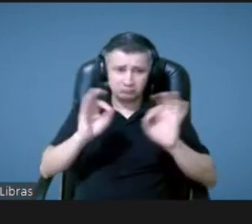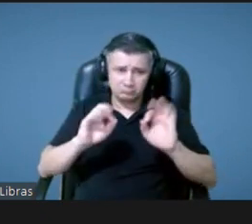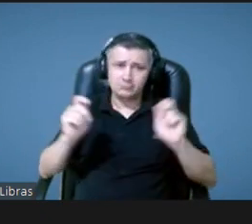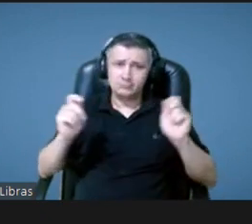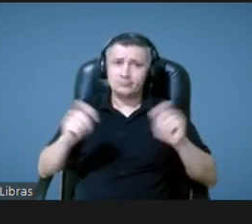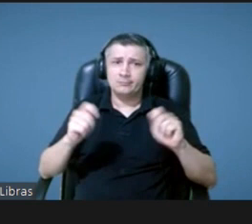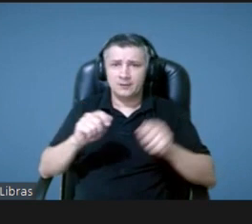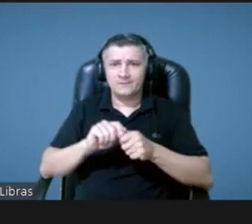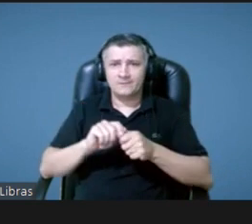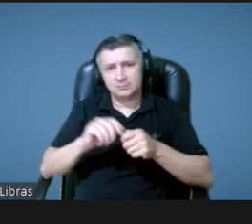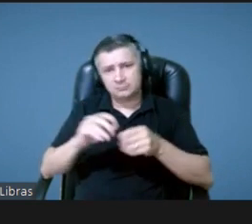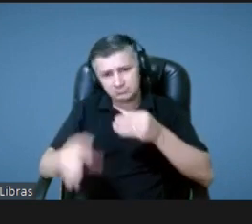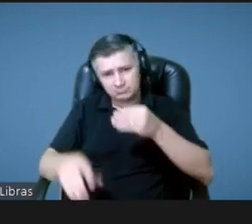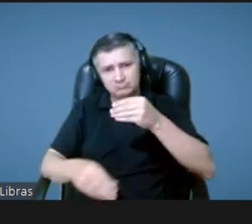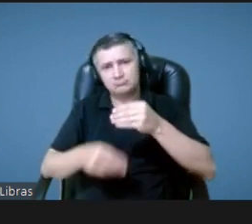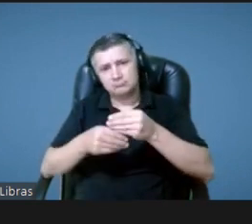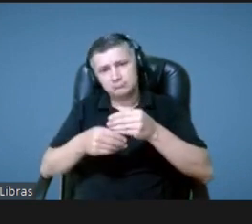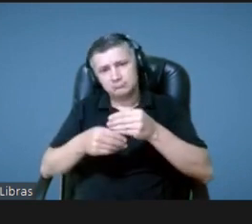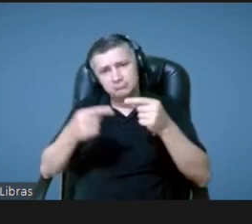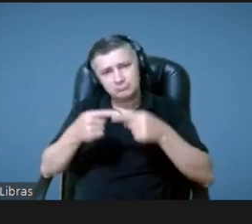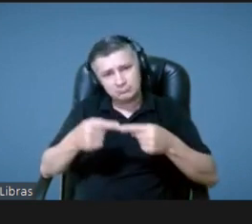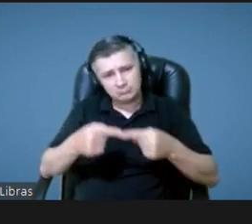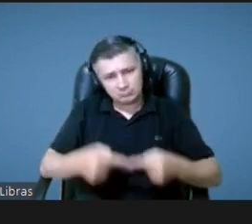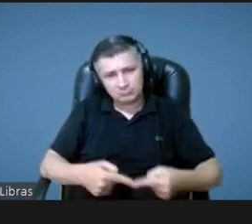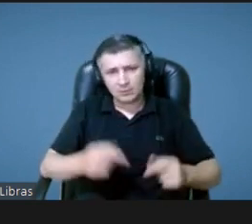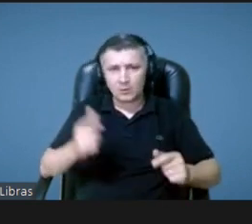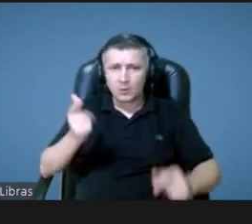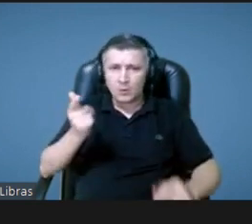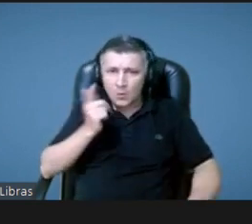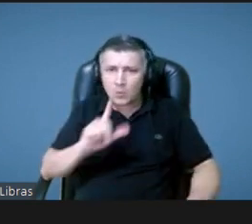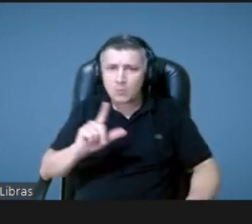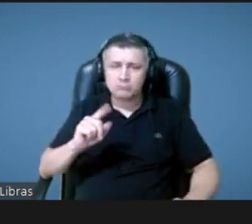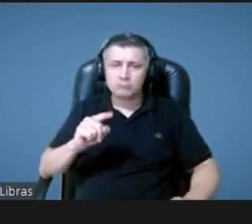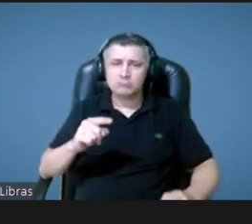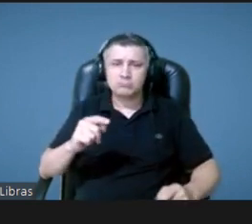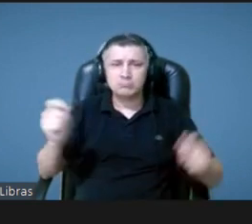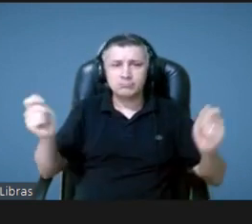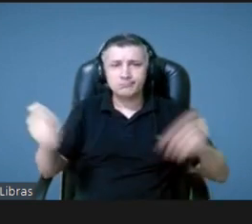of operation, it wasn't difficult for us.